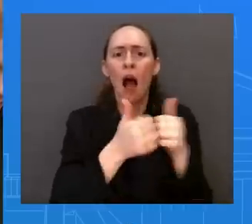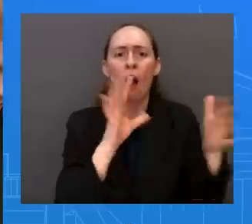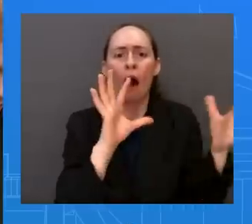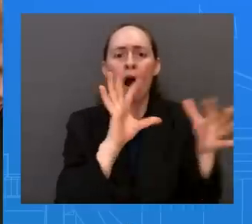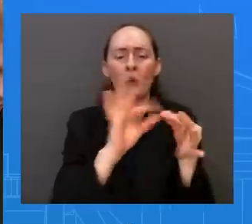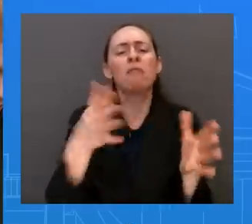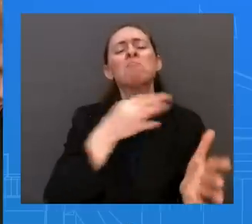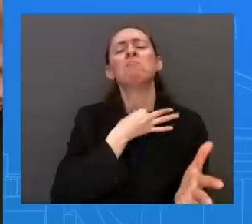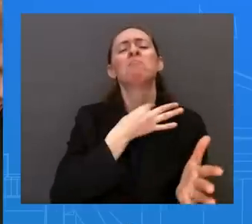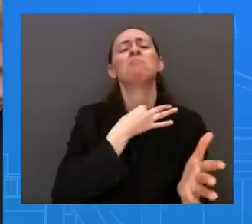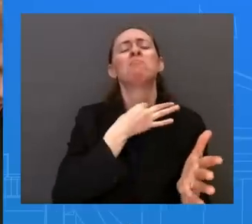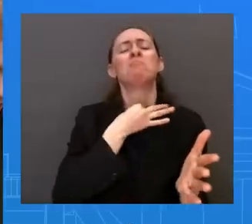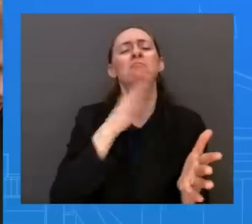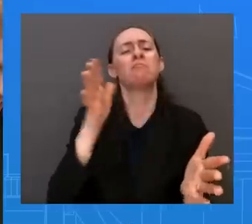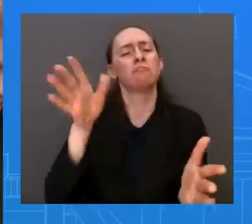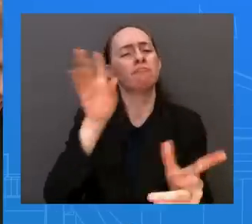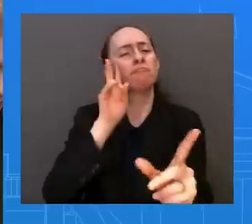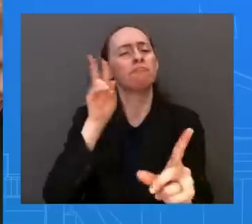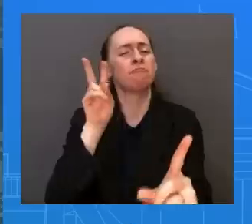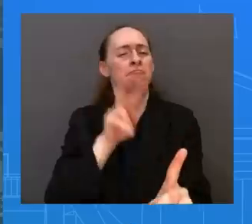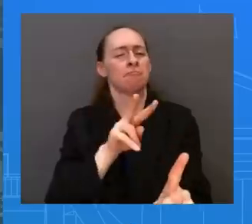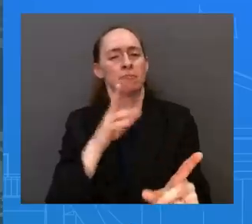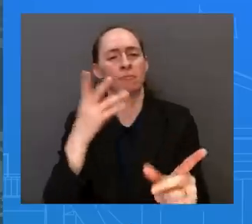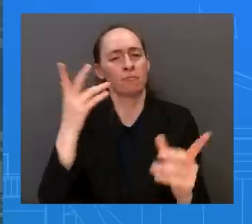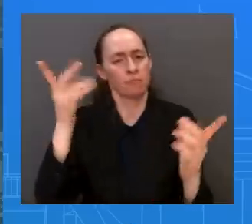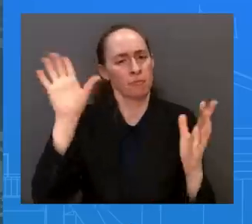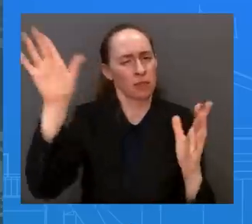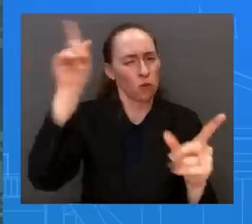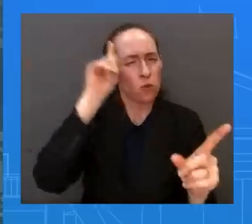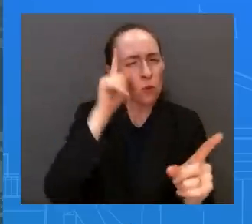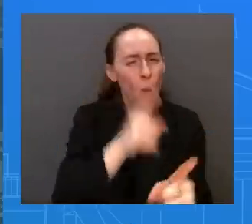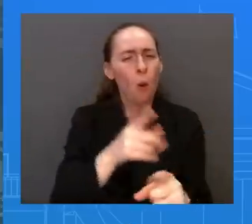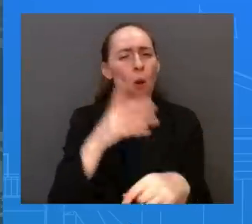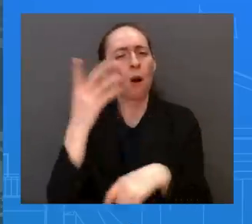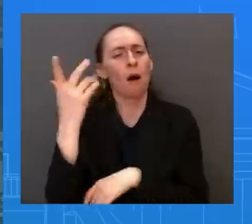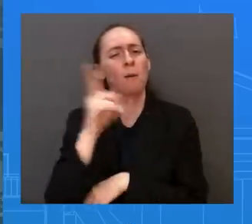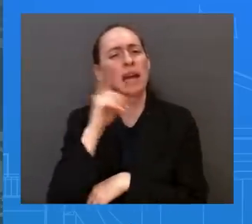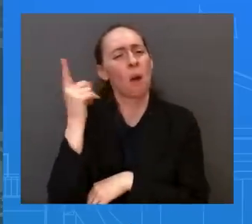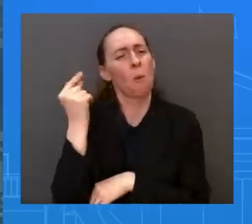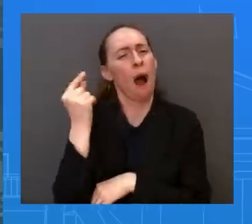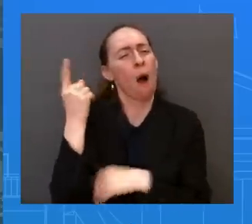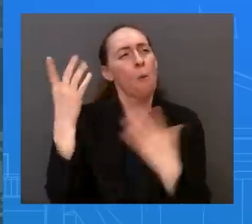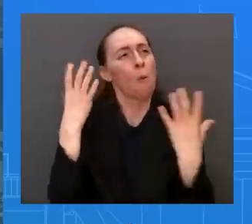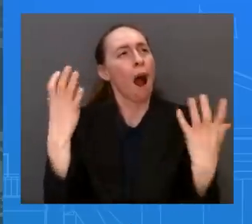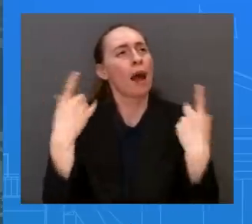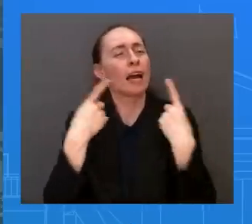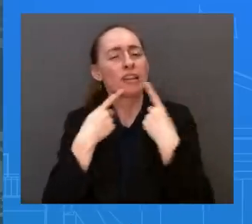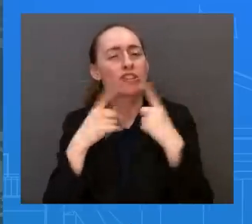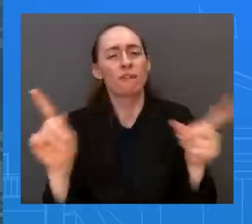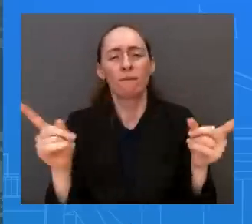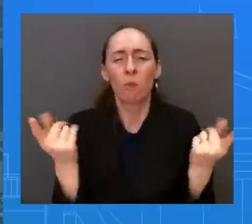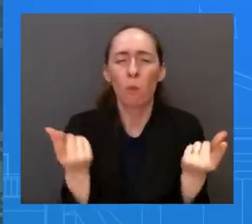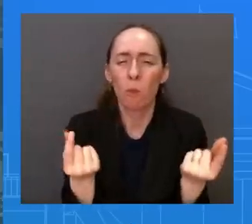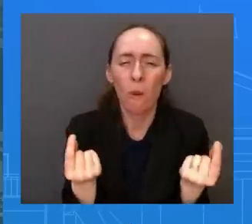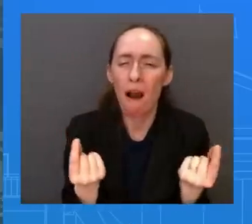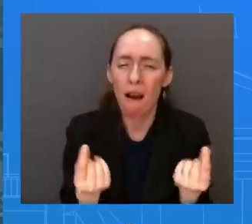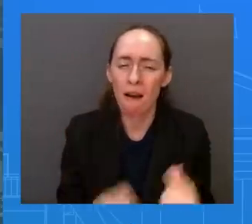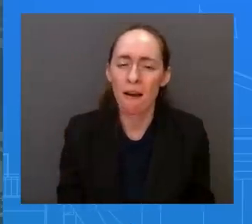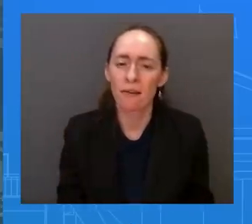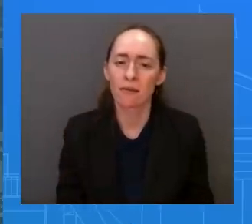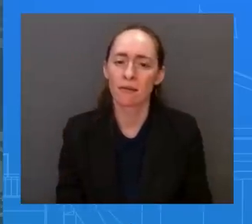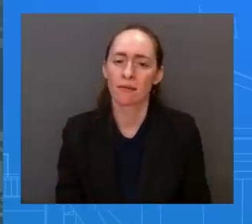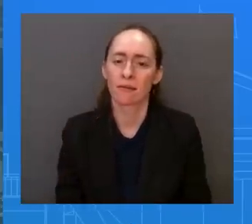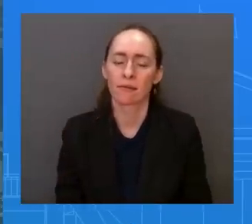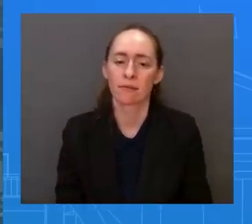achieve with his speech tomorrow night? So, you know, and I've said this before, so this doesn't change much at